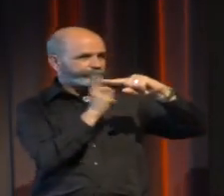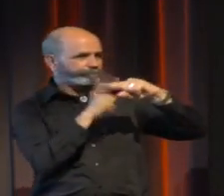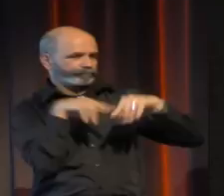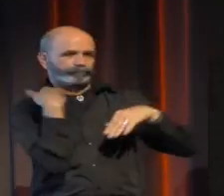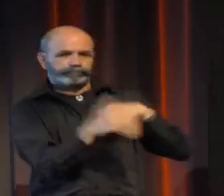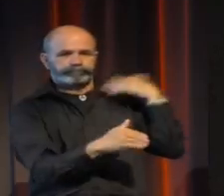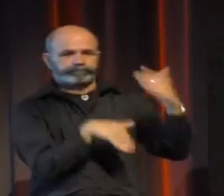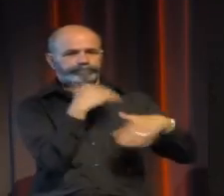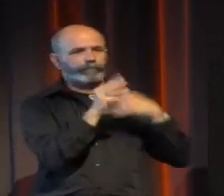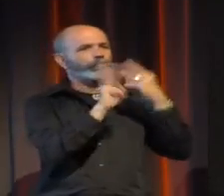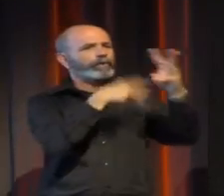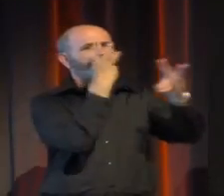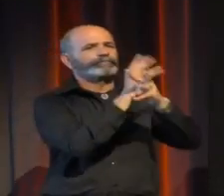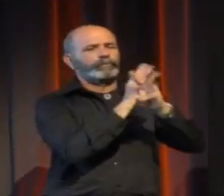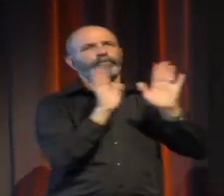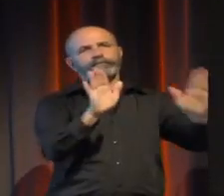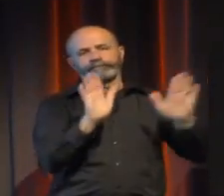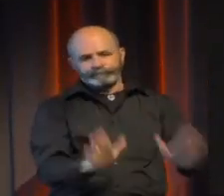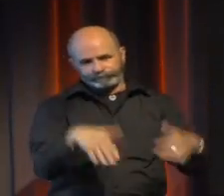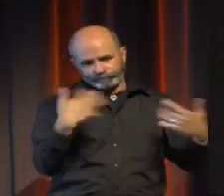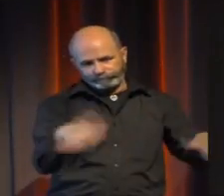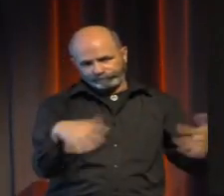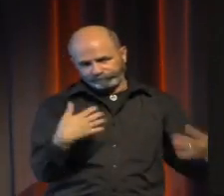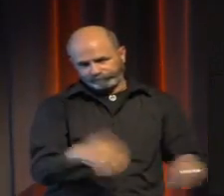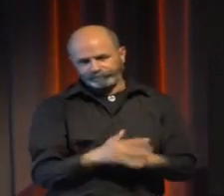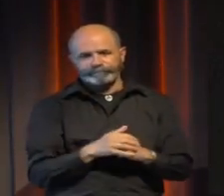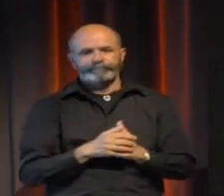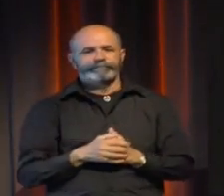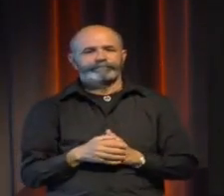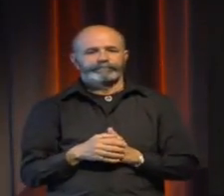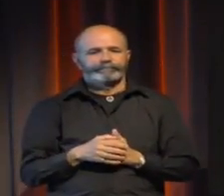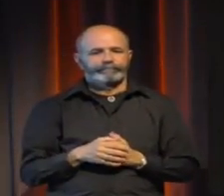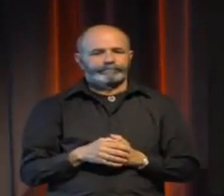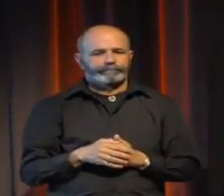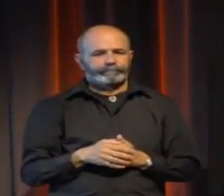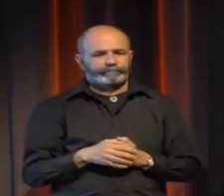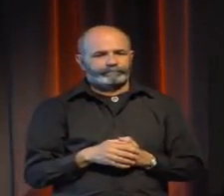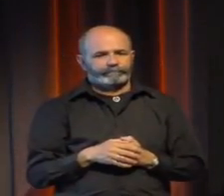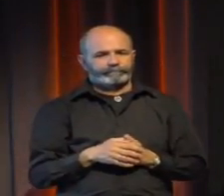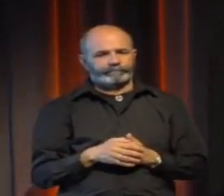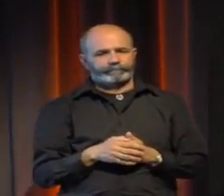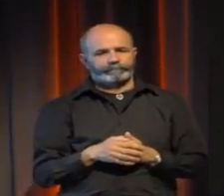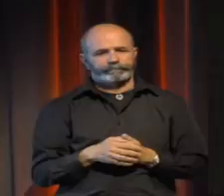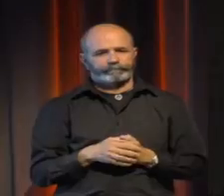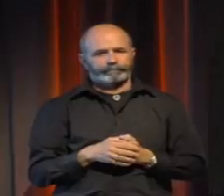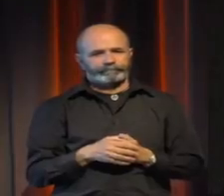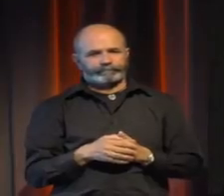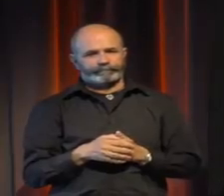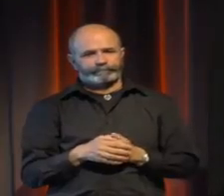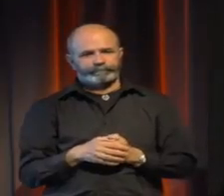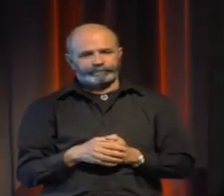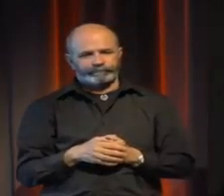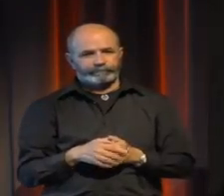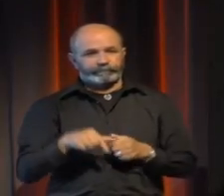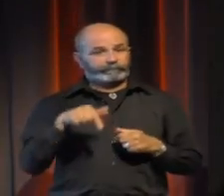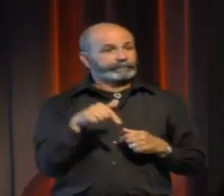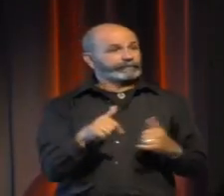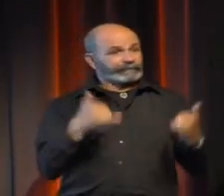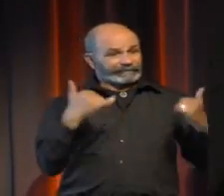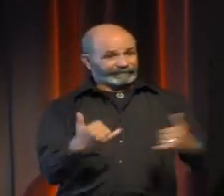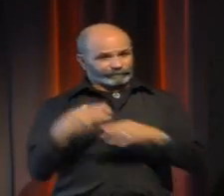things throughout all generations. Today's generation has the opportunity to become who we want to